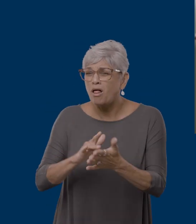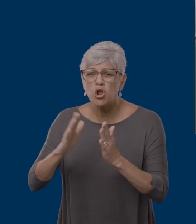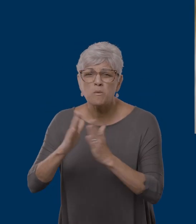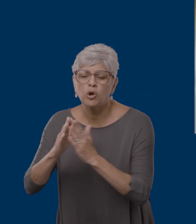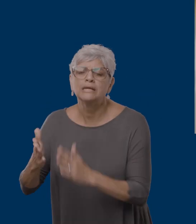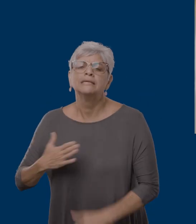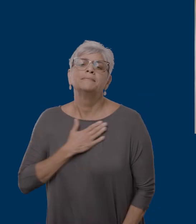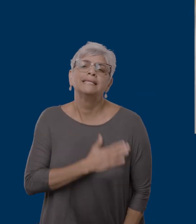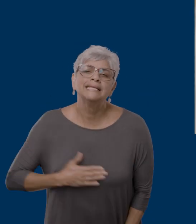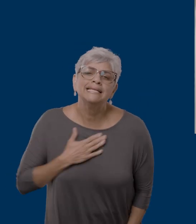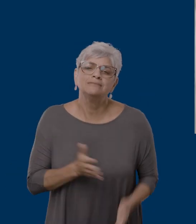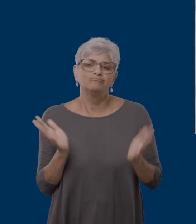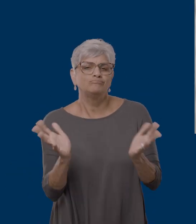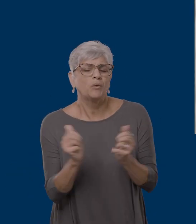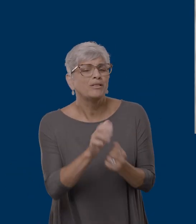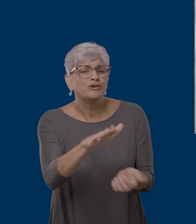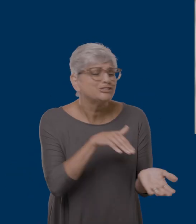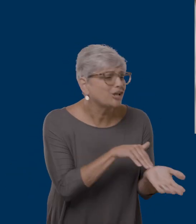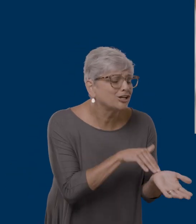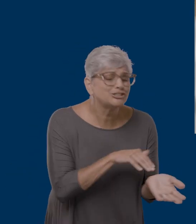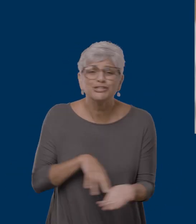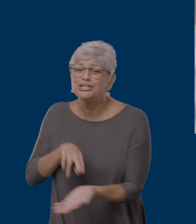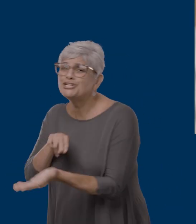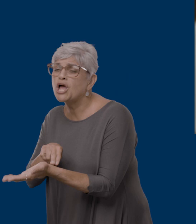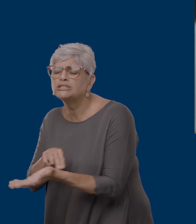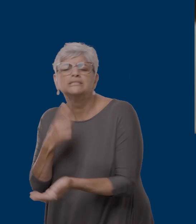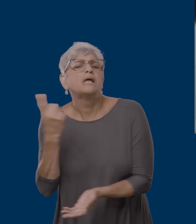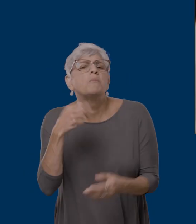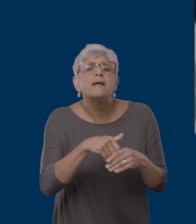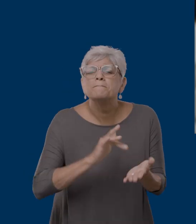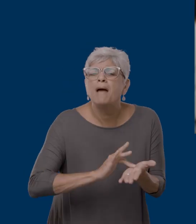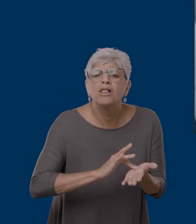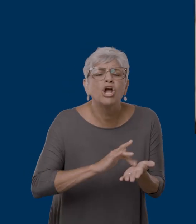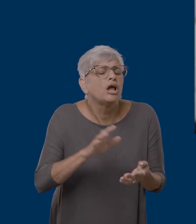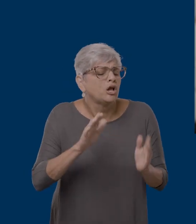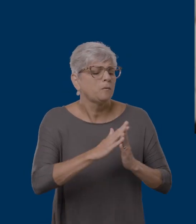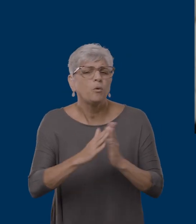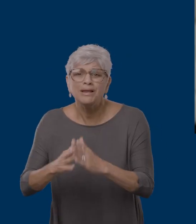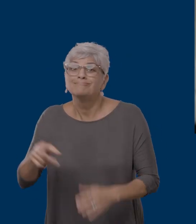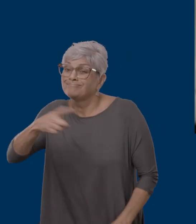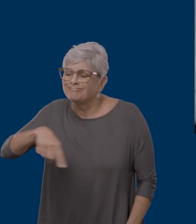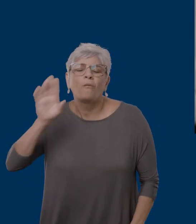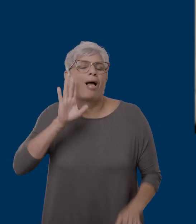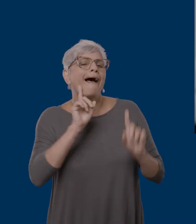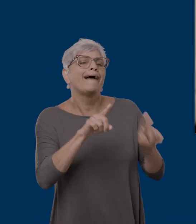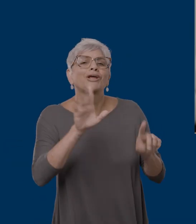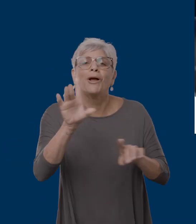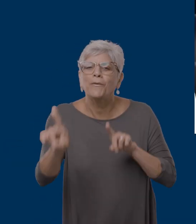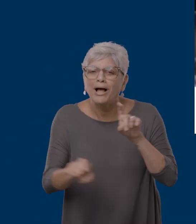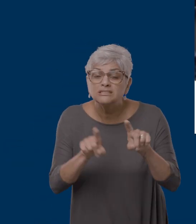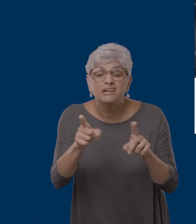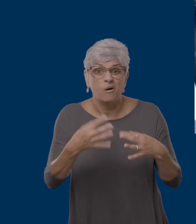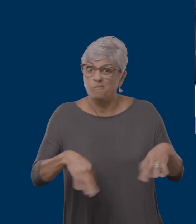have possibly a trust issue with the medical community, please talk to your physician or nurse, someone from the medical community,